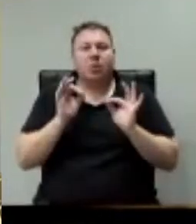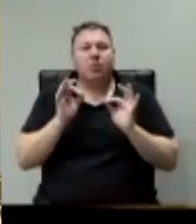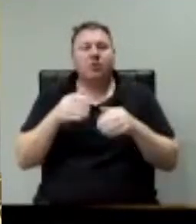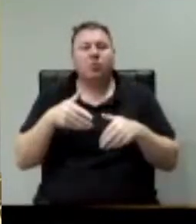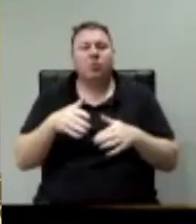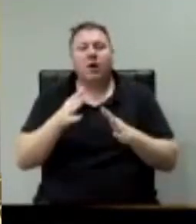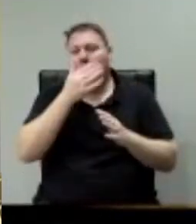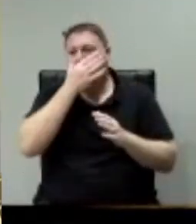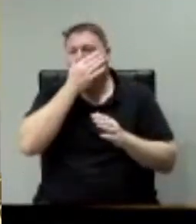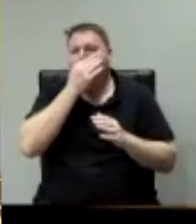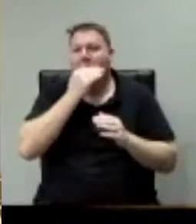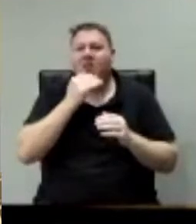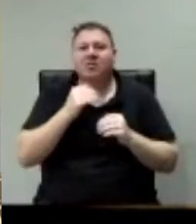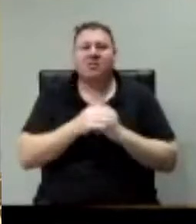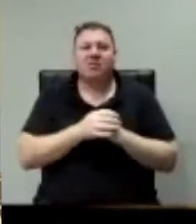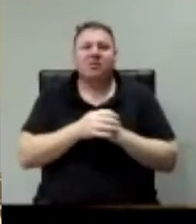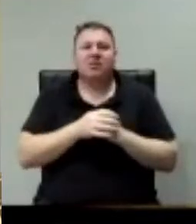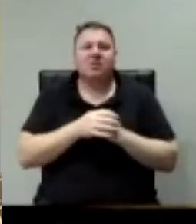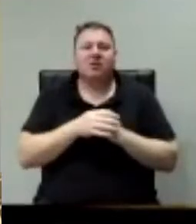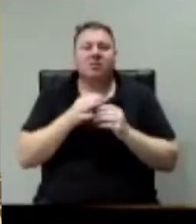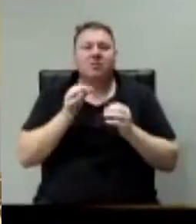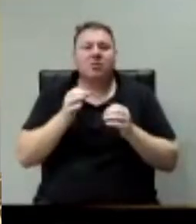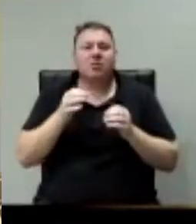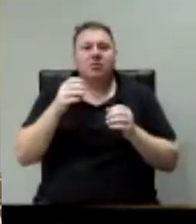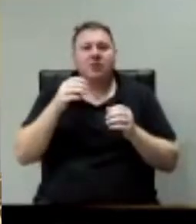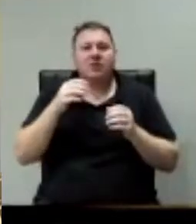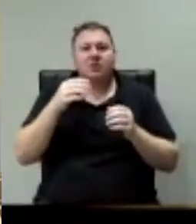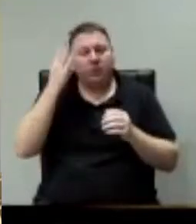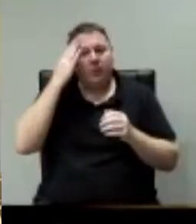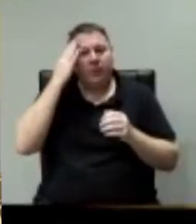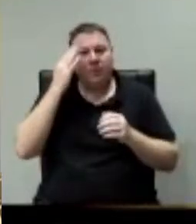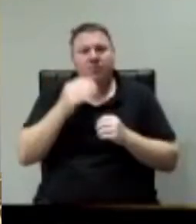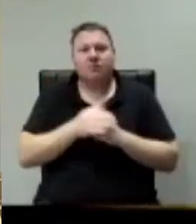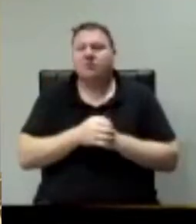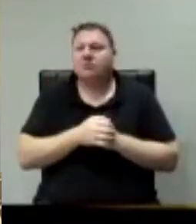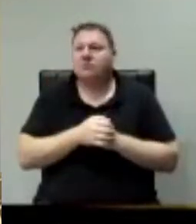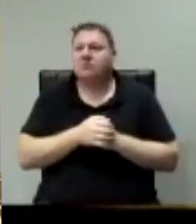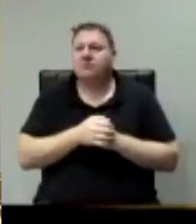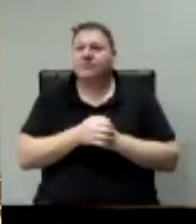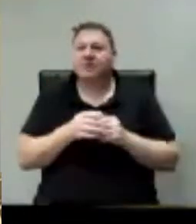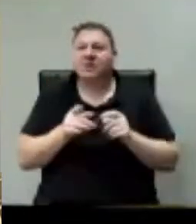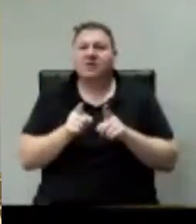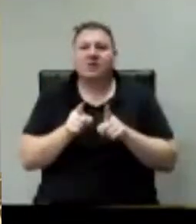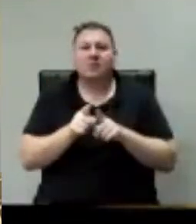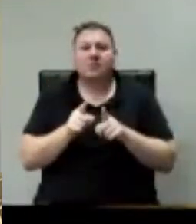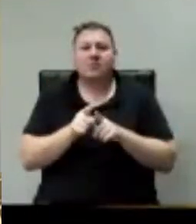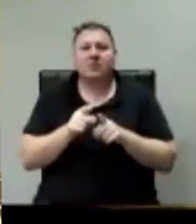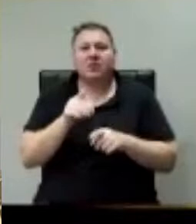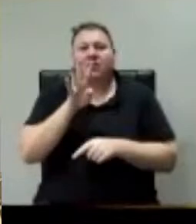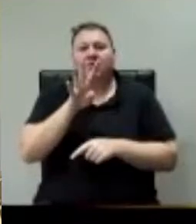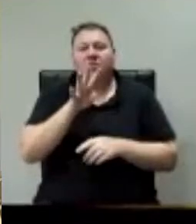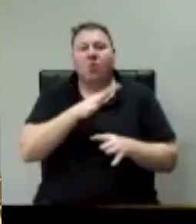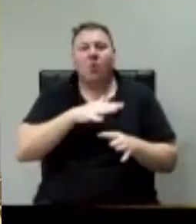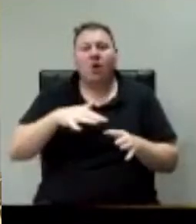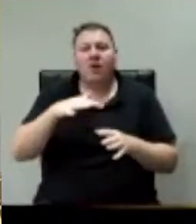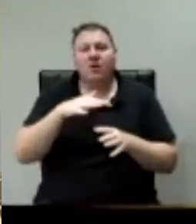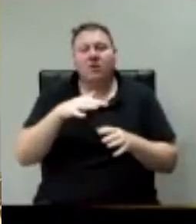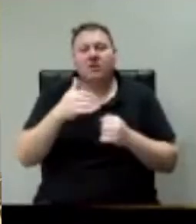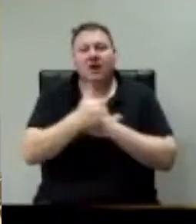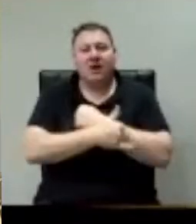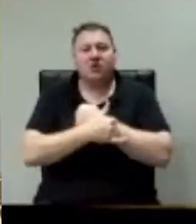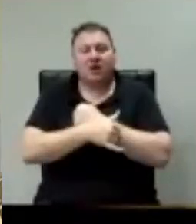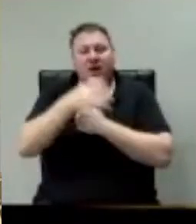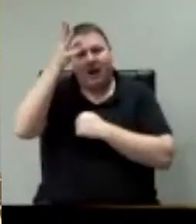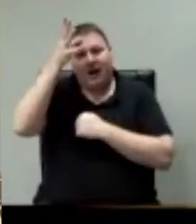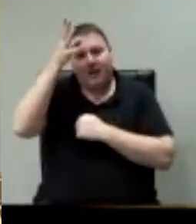awareness and the appropriate interventions put into place. Just on that note as well, there are only 4 institutions around the country,